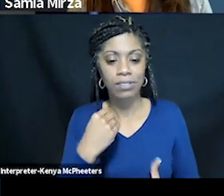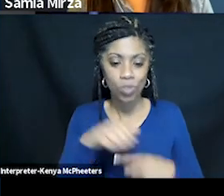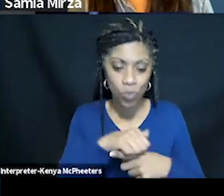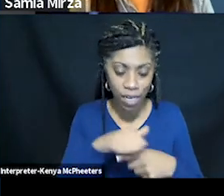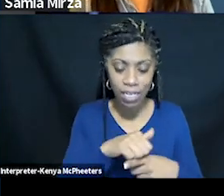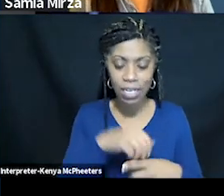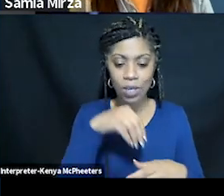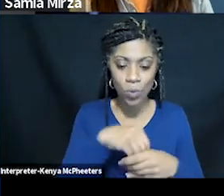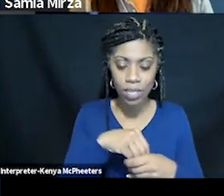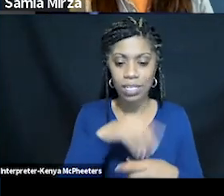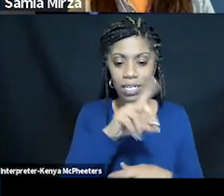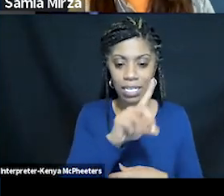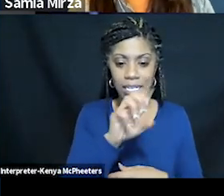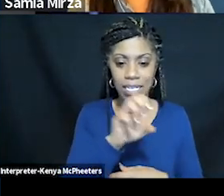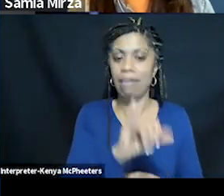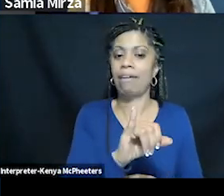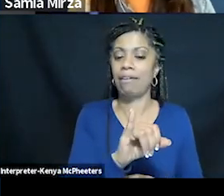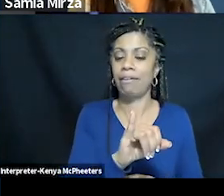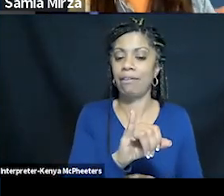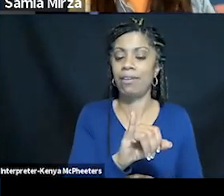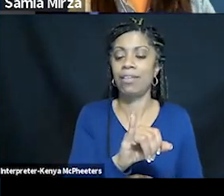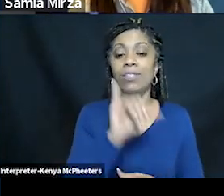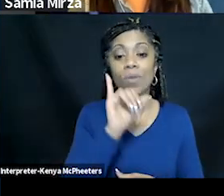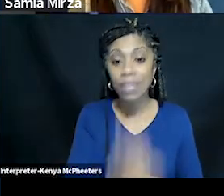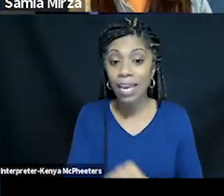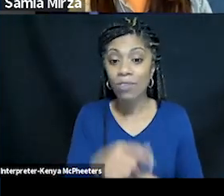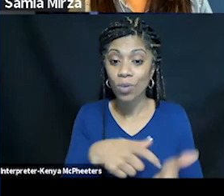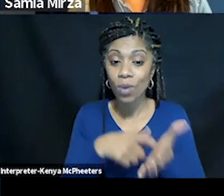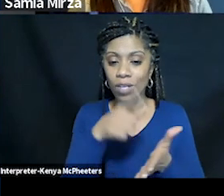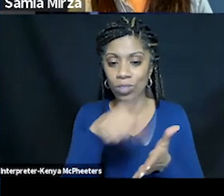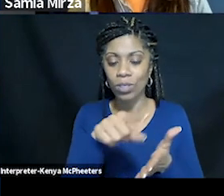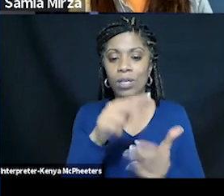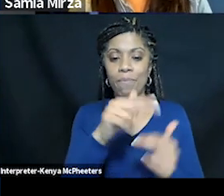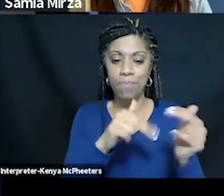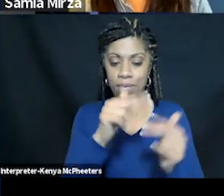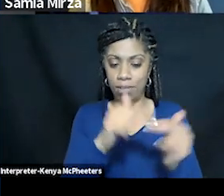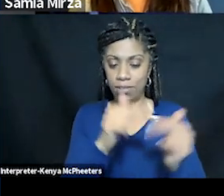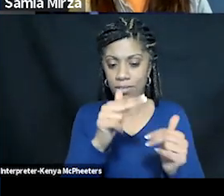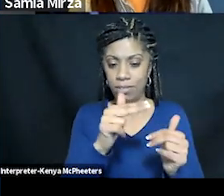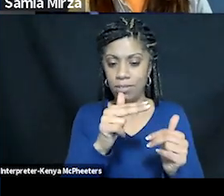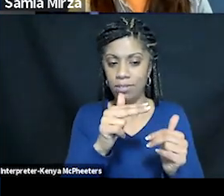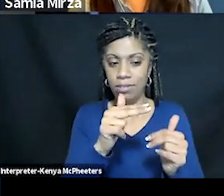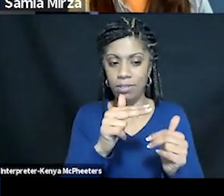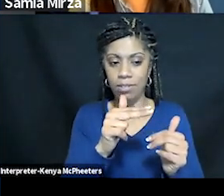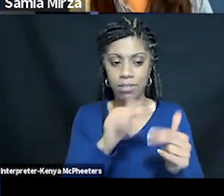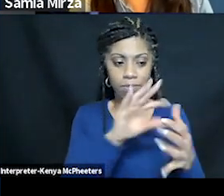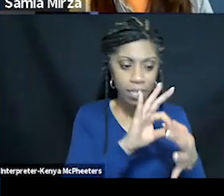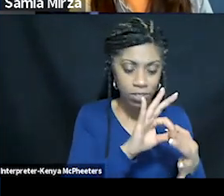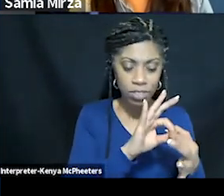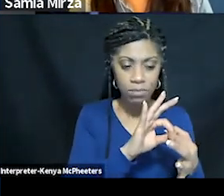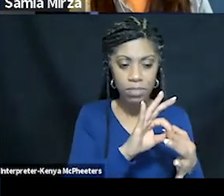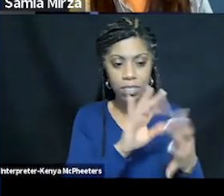have. Build your network and create a space where you can have that back and forth with